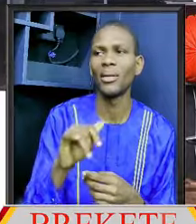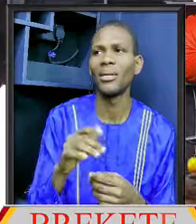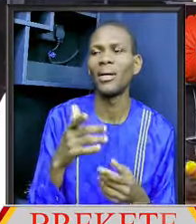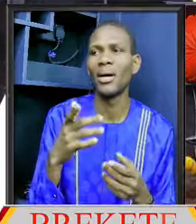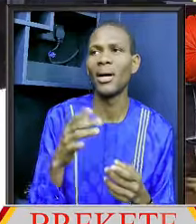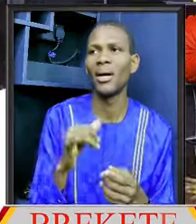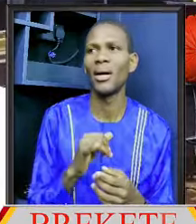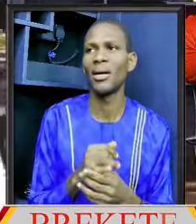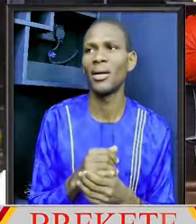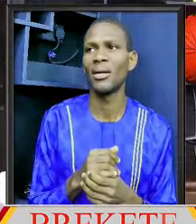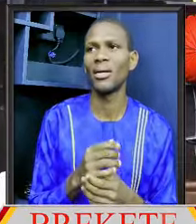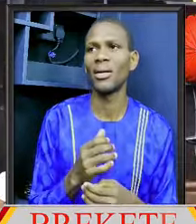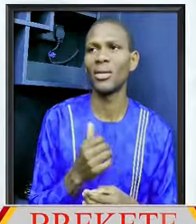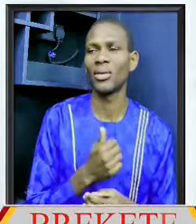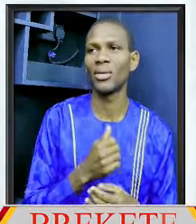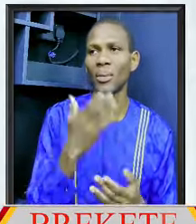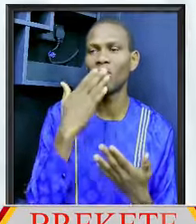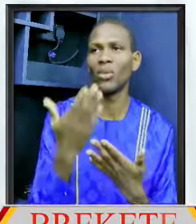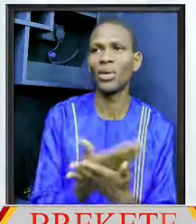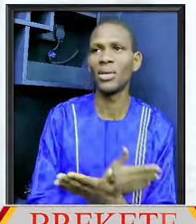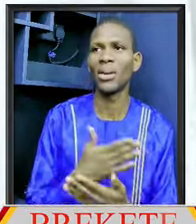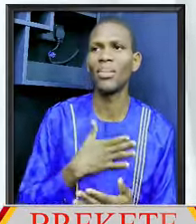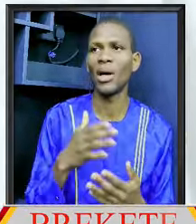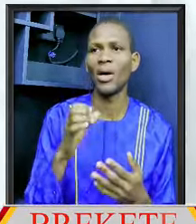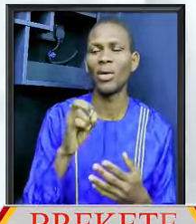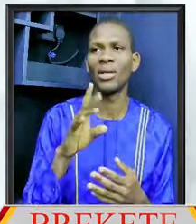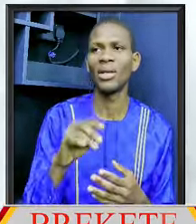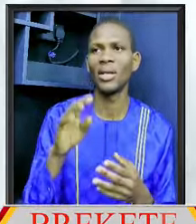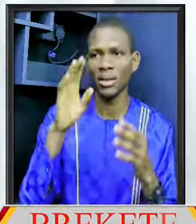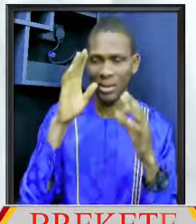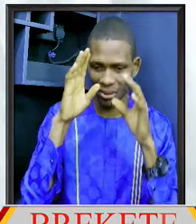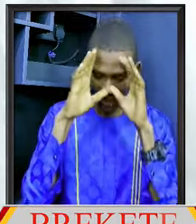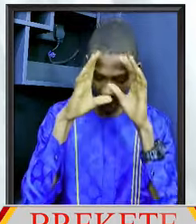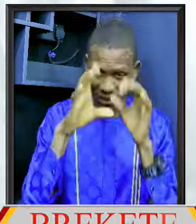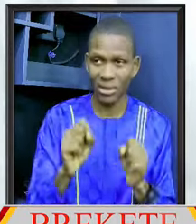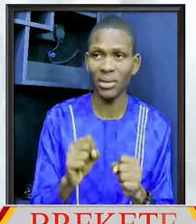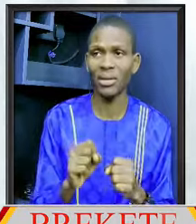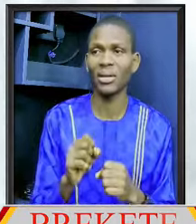one. Good morning, my honorary president.